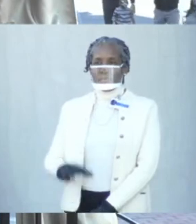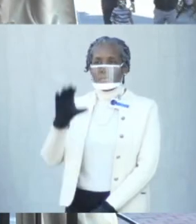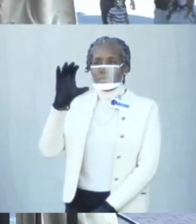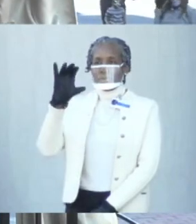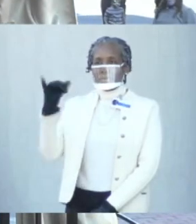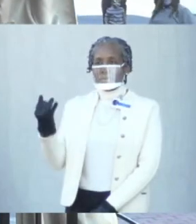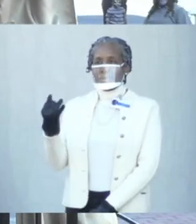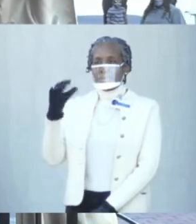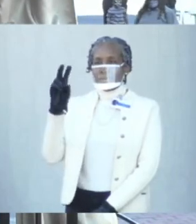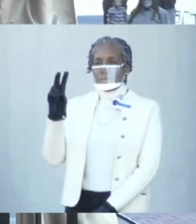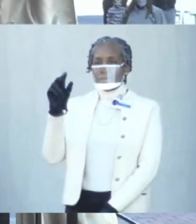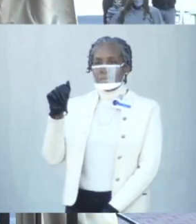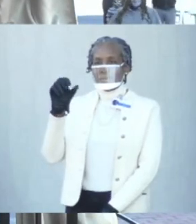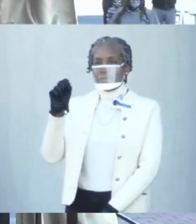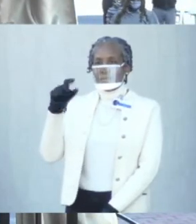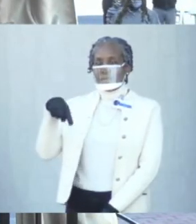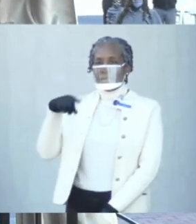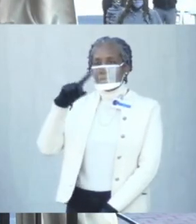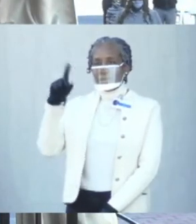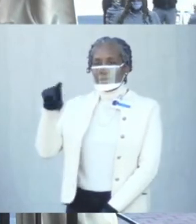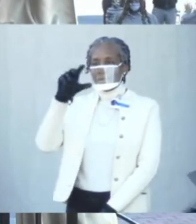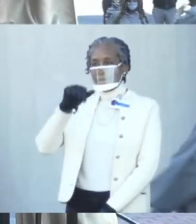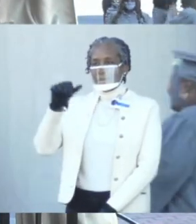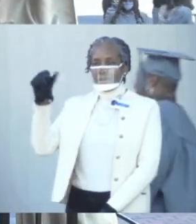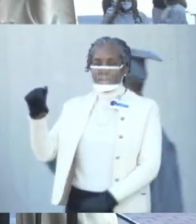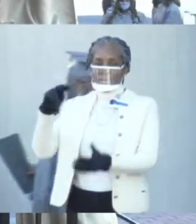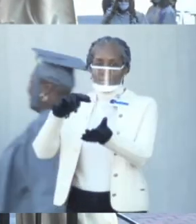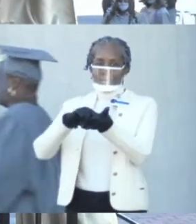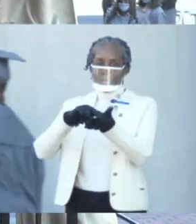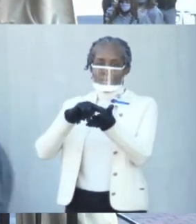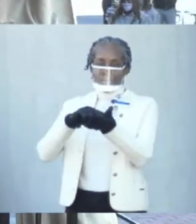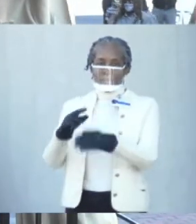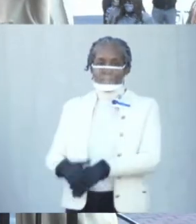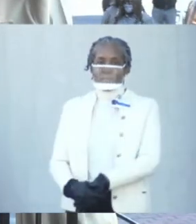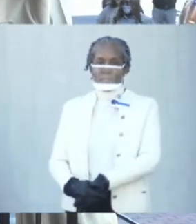CJ Vasquez, Associate Degree Nursing.